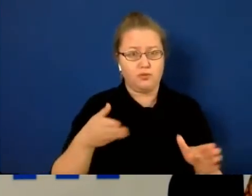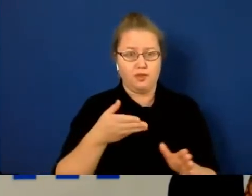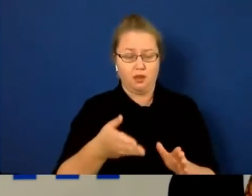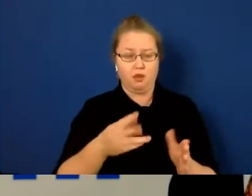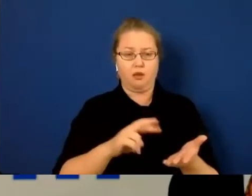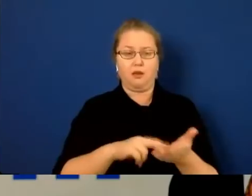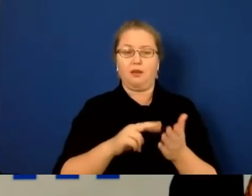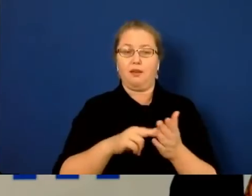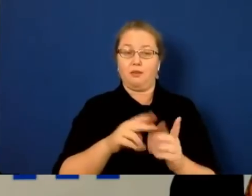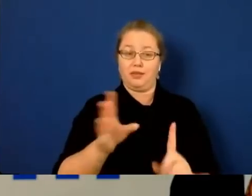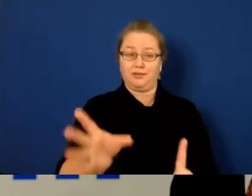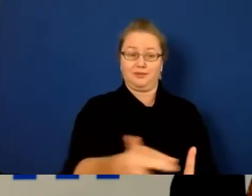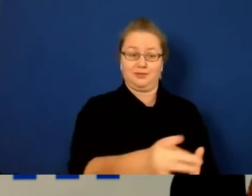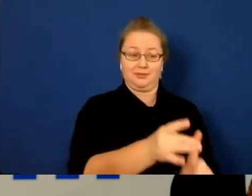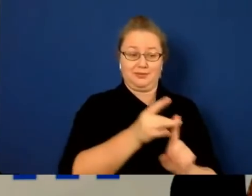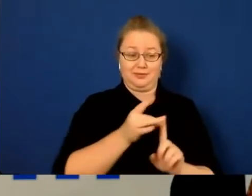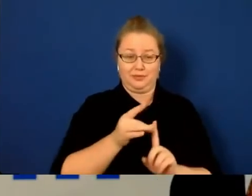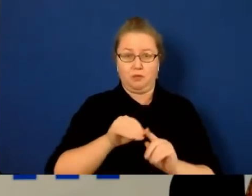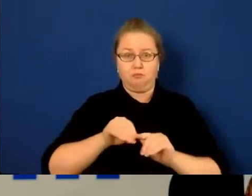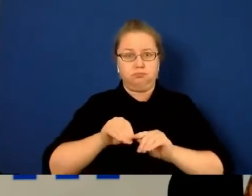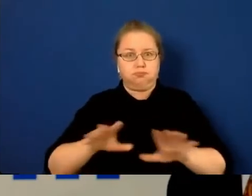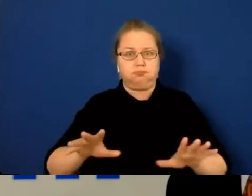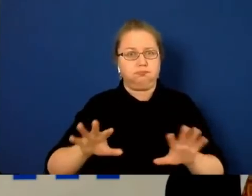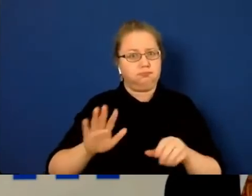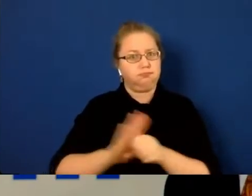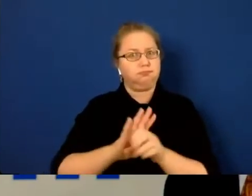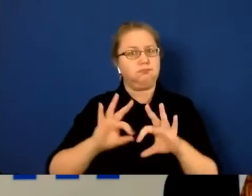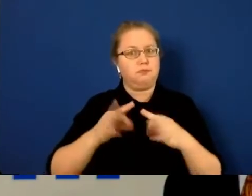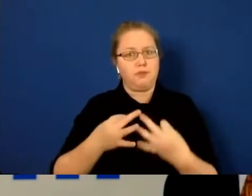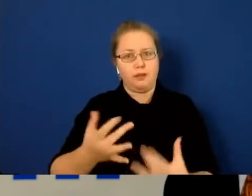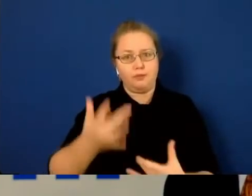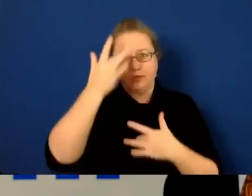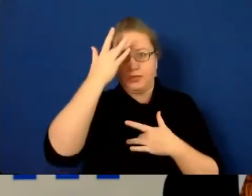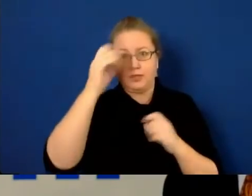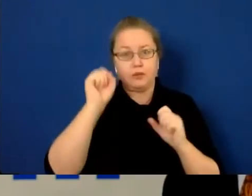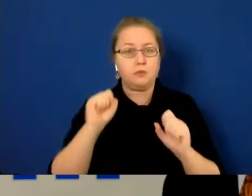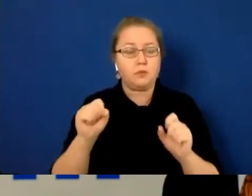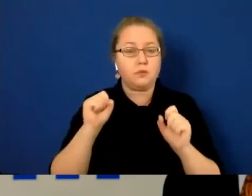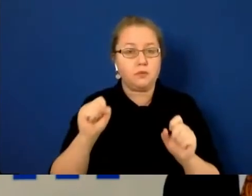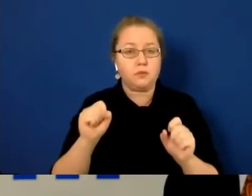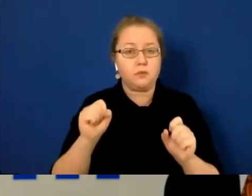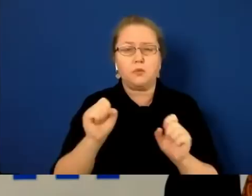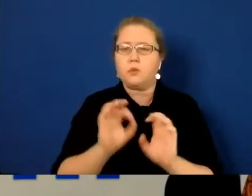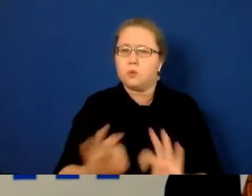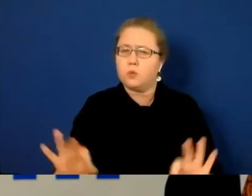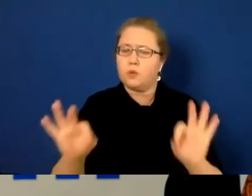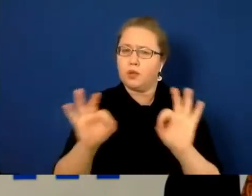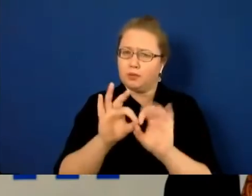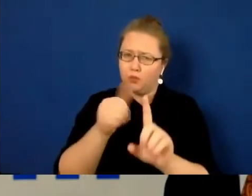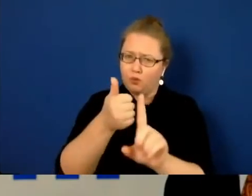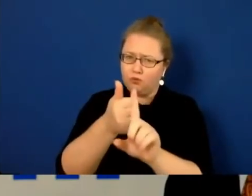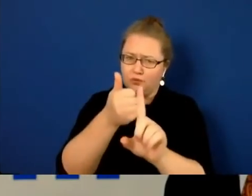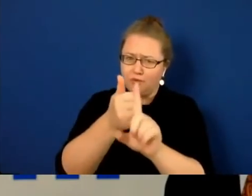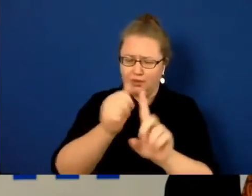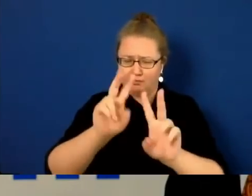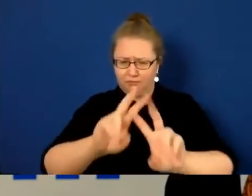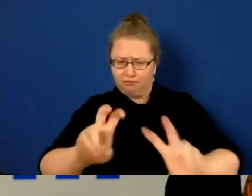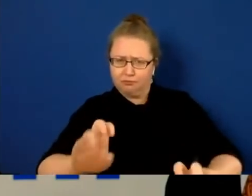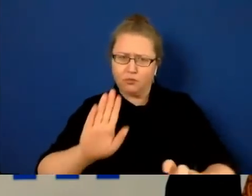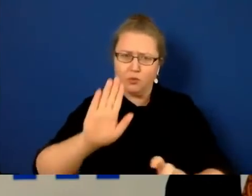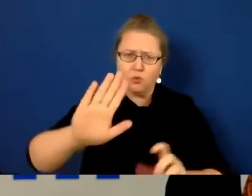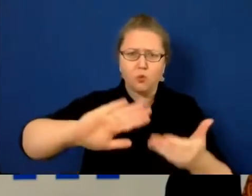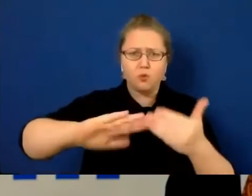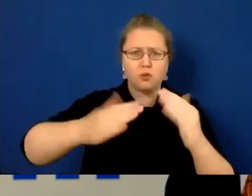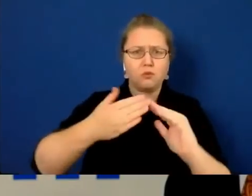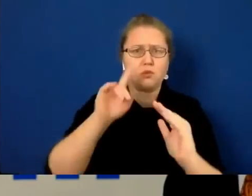pay attention to that in our communities here. And we know the communities. Fraser Health has worked with each individual community. We know